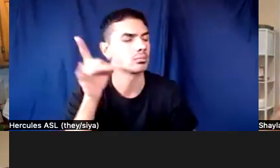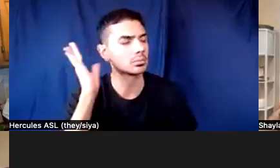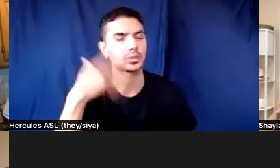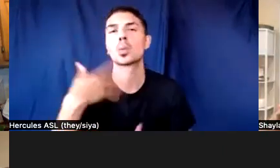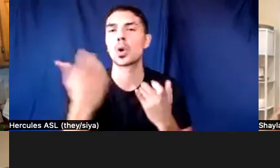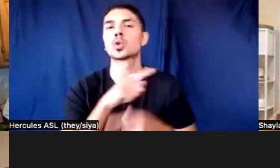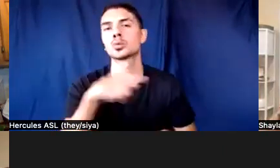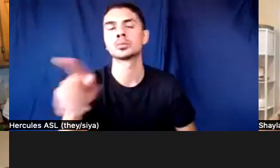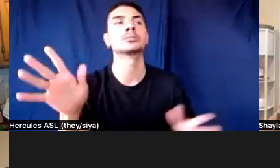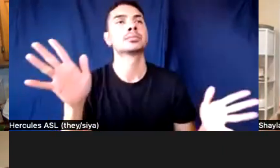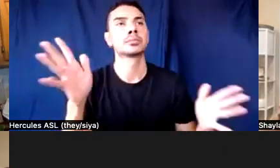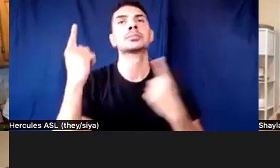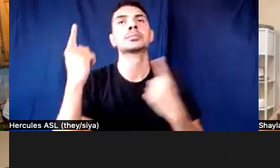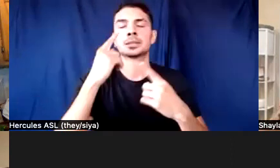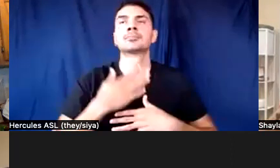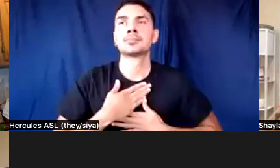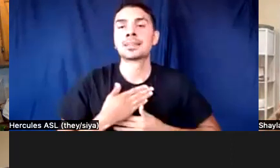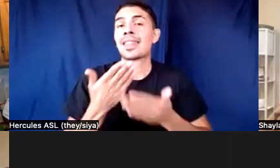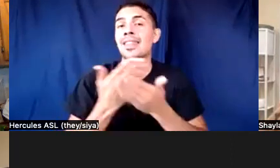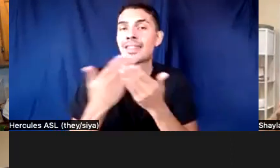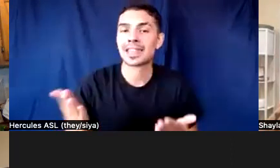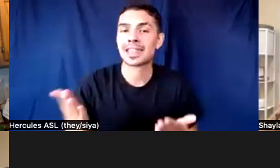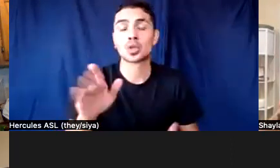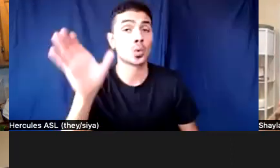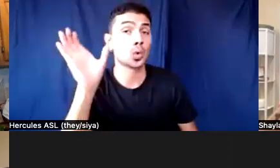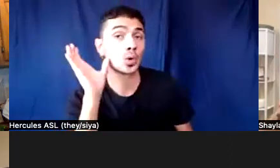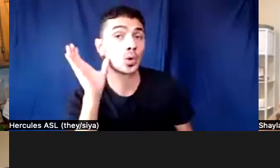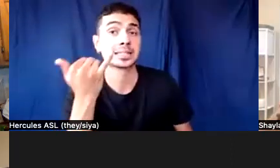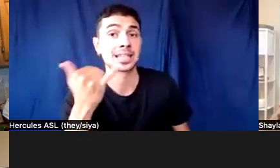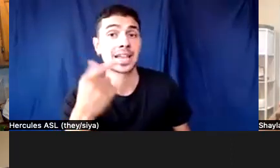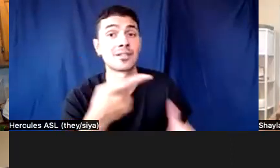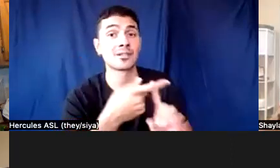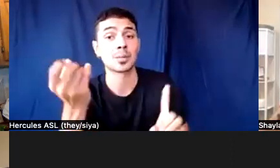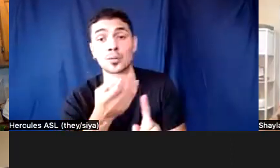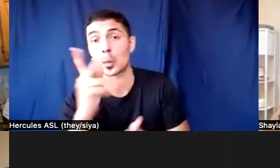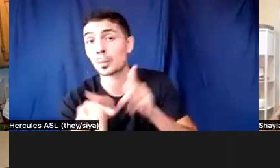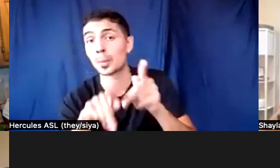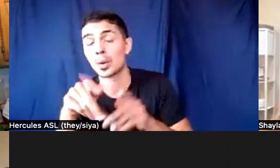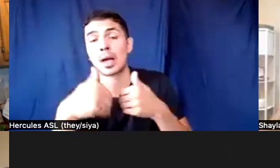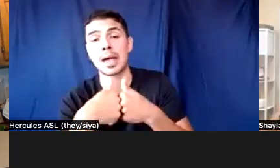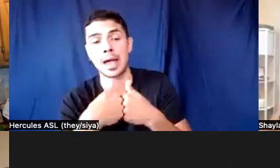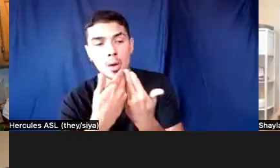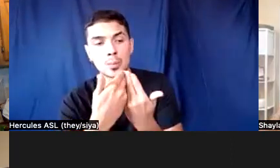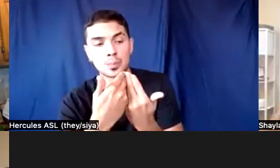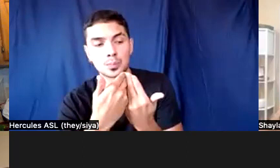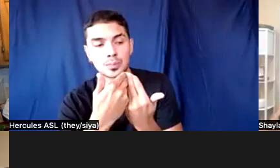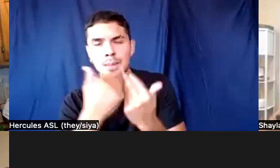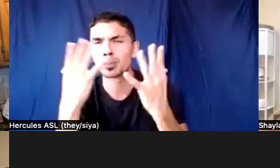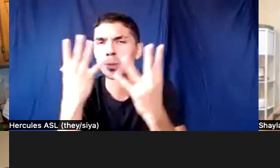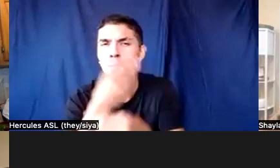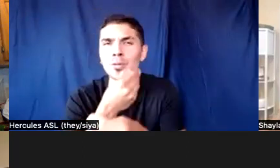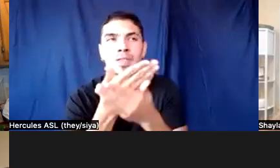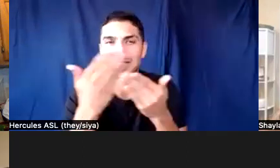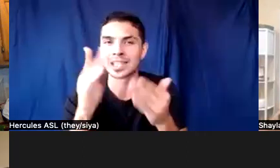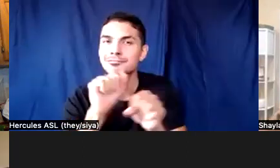into consideration that things are, you know, you heard today from a couple of these folks how beautiful things are